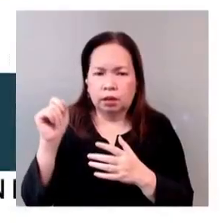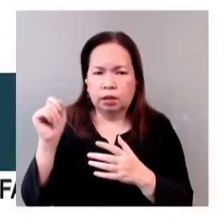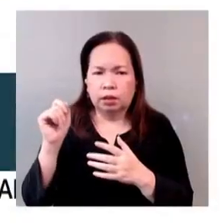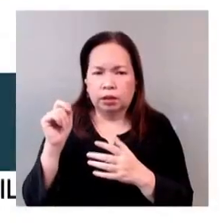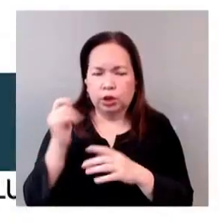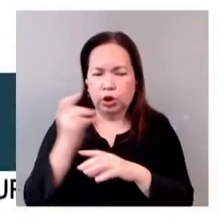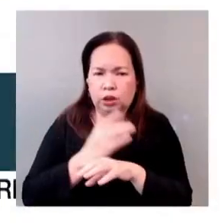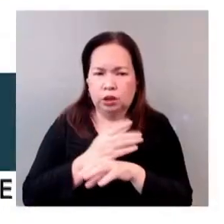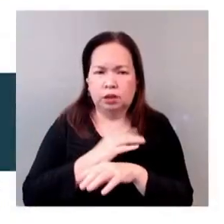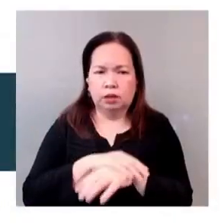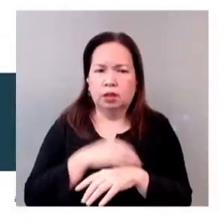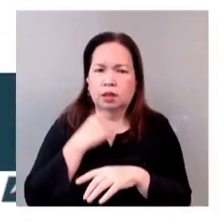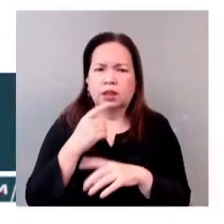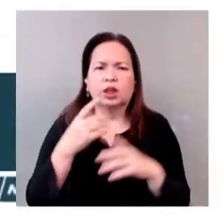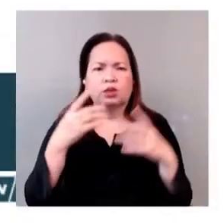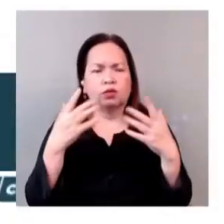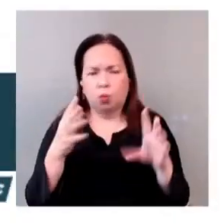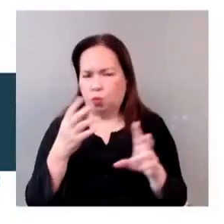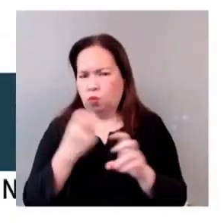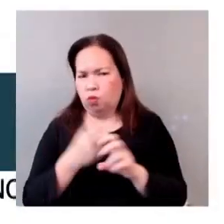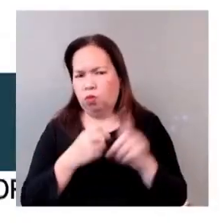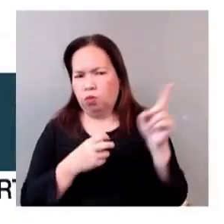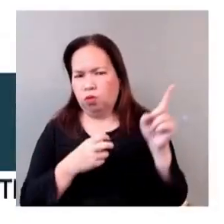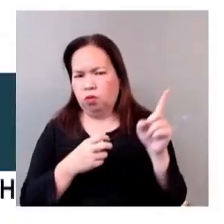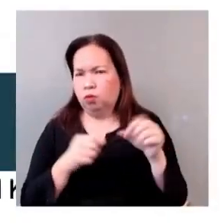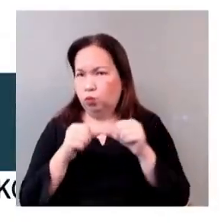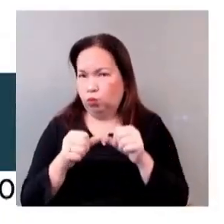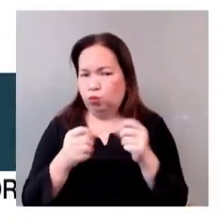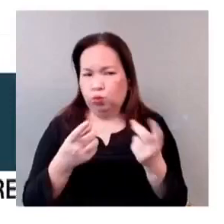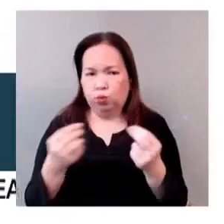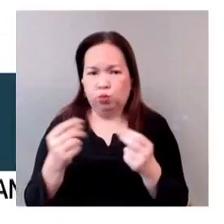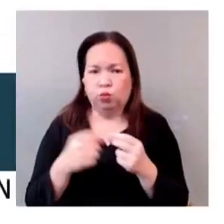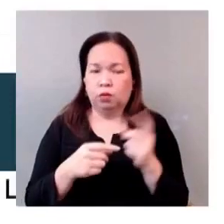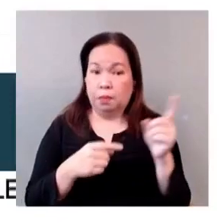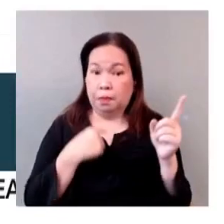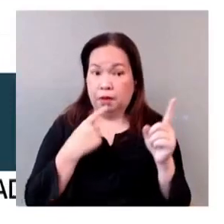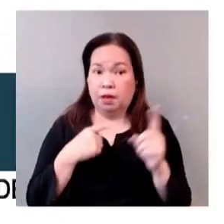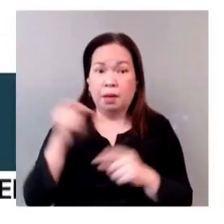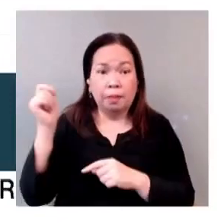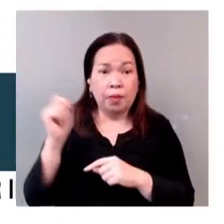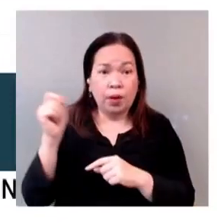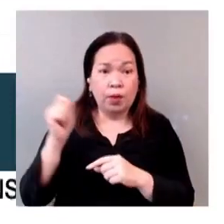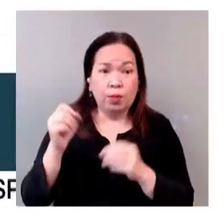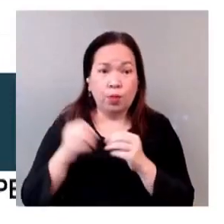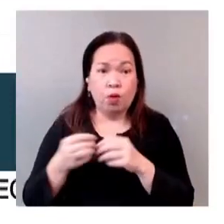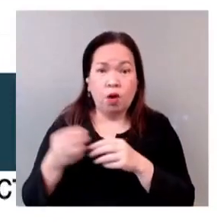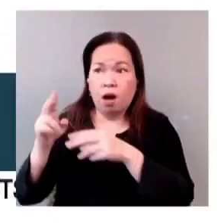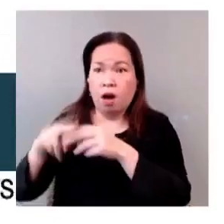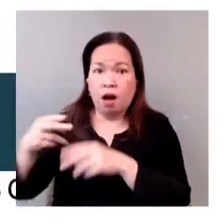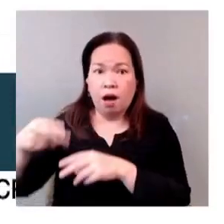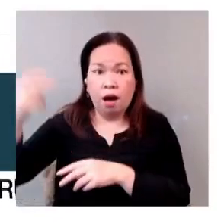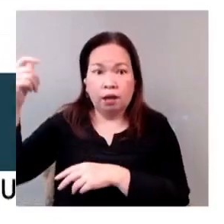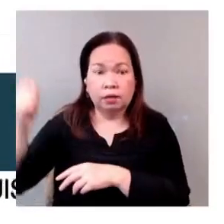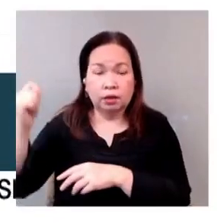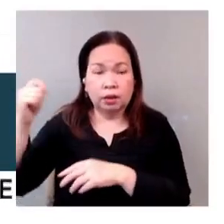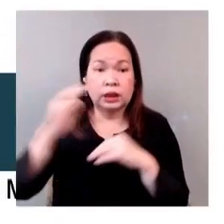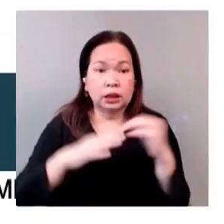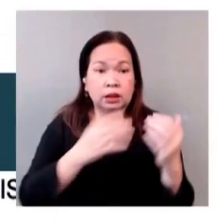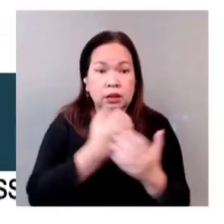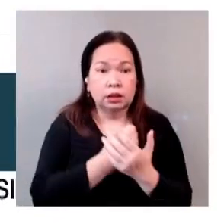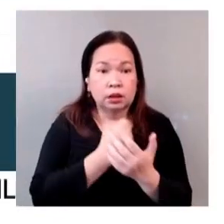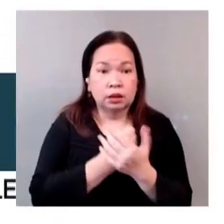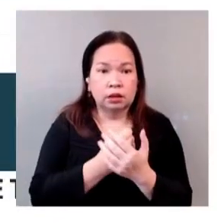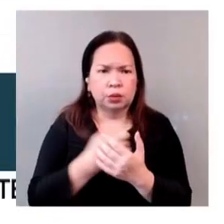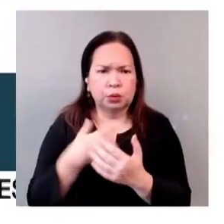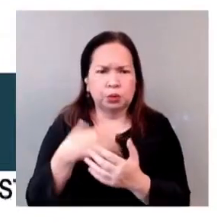Clearly, it's already very difficult to sustain because now the pensions are even bigger than the salaries. Nagbabalun siya. There